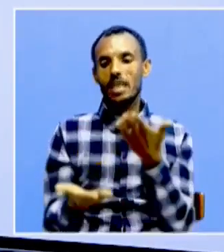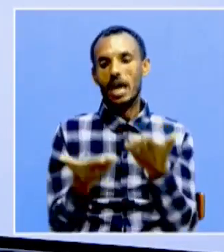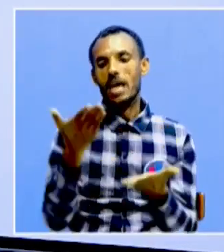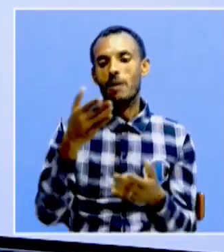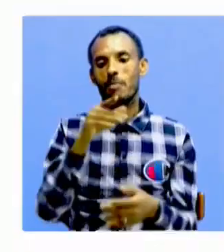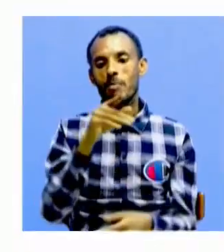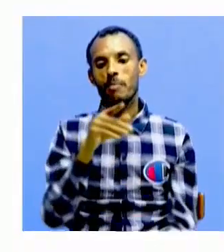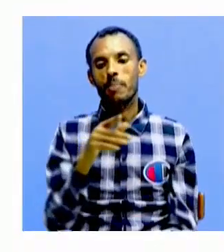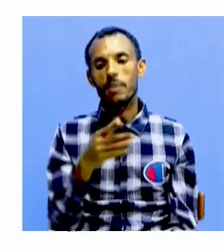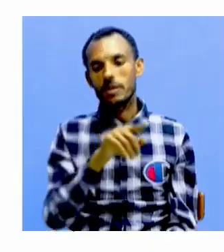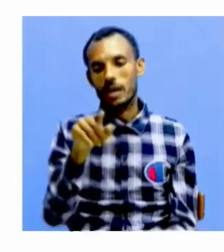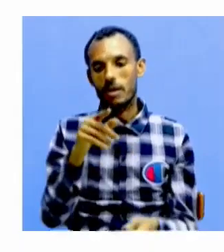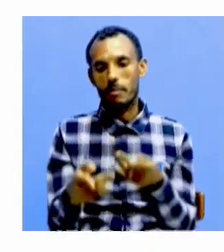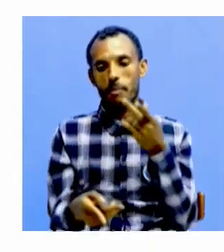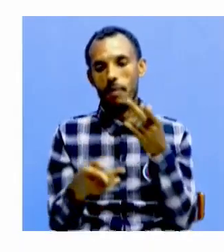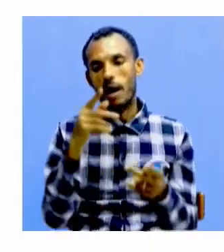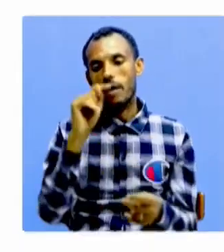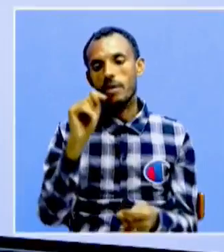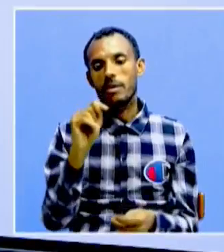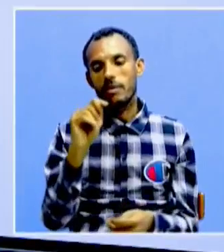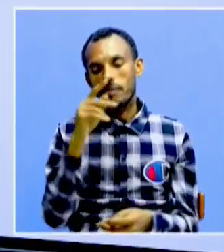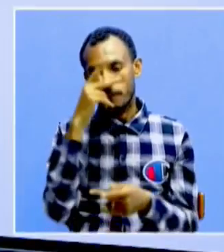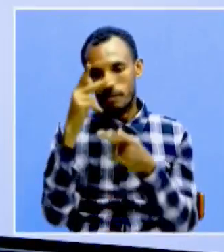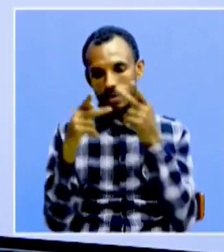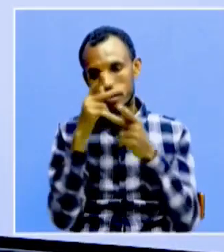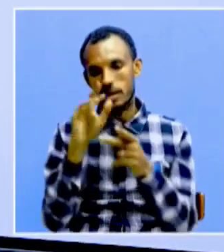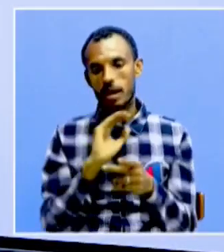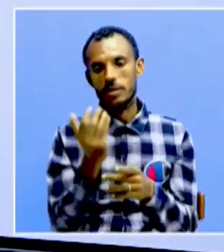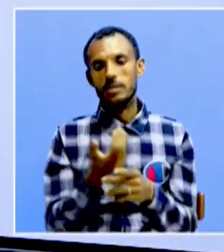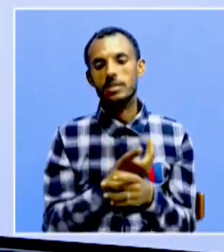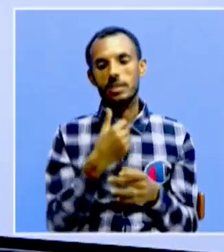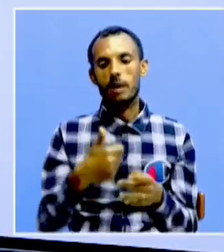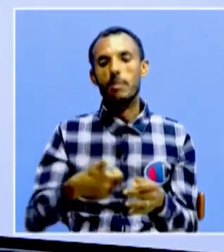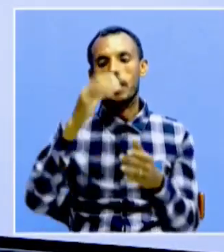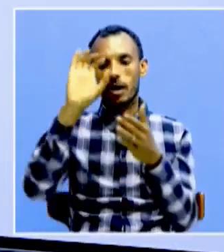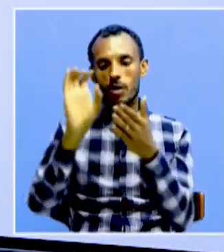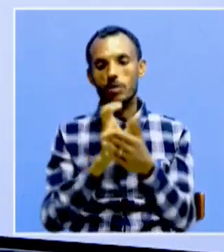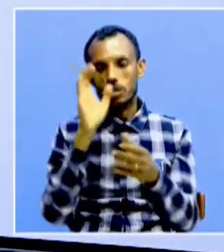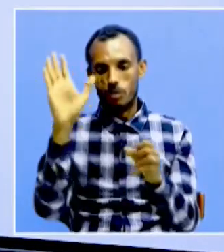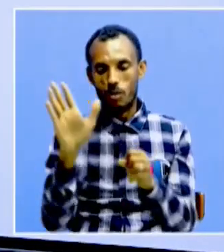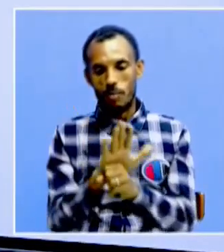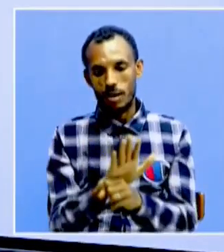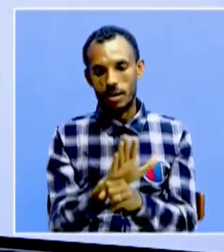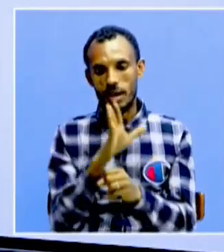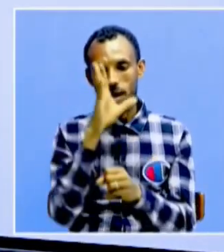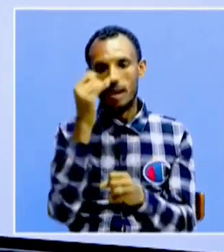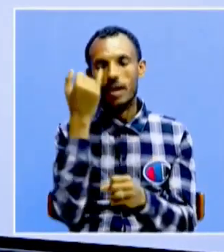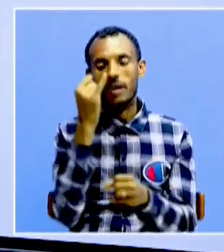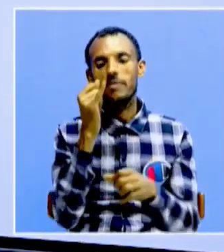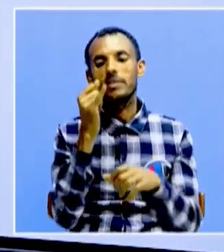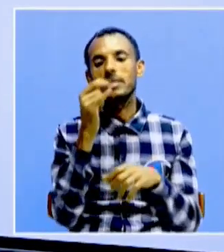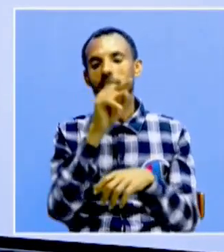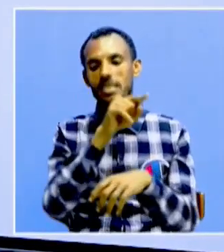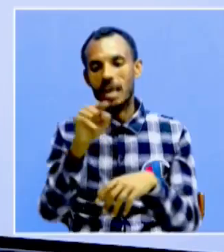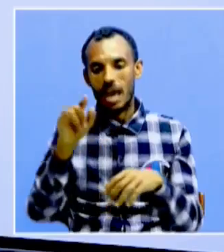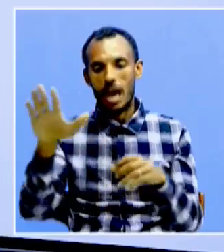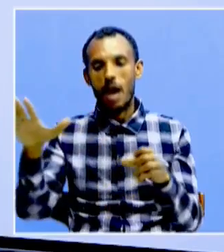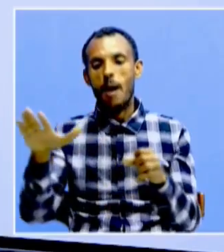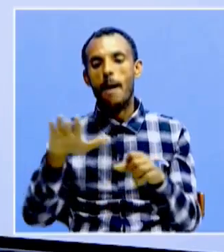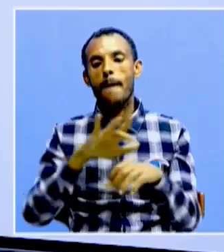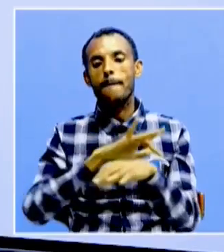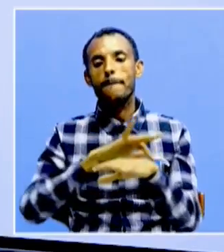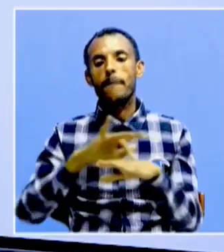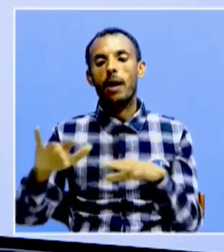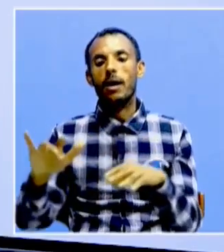might visit us. Okay, so the main clause is completed here. If they blank, the if clause